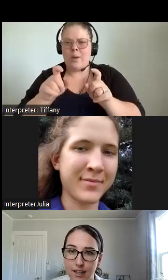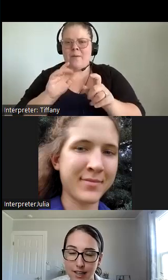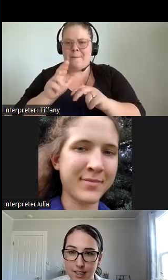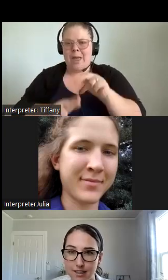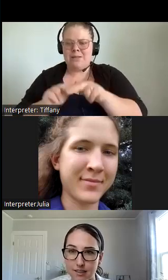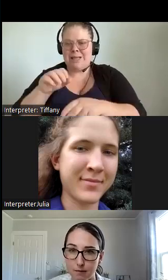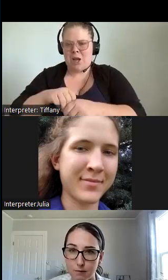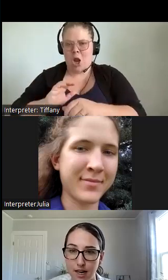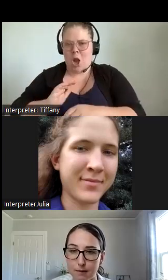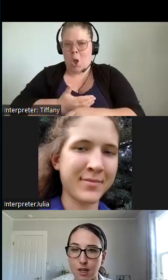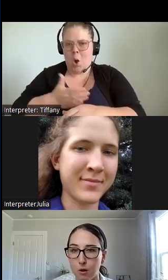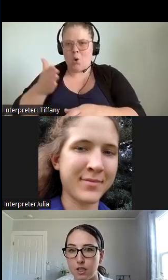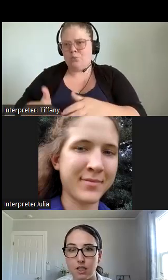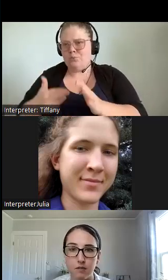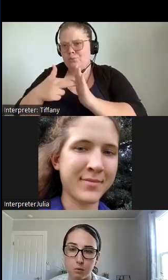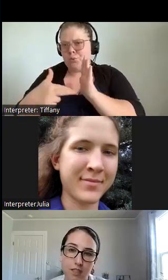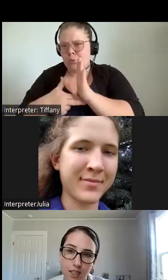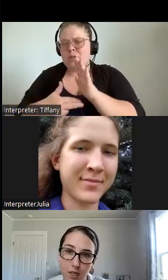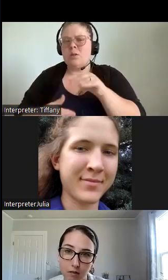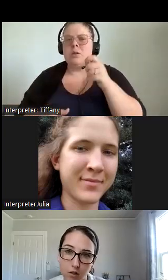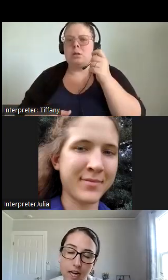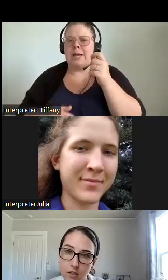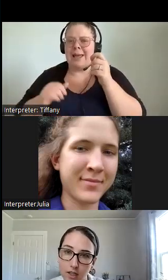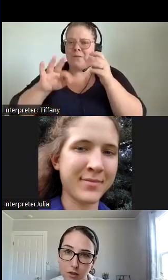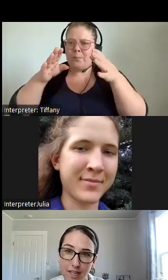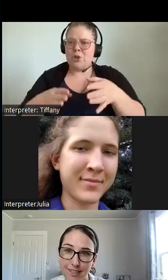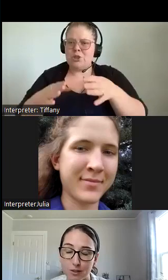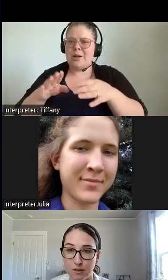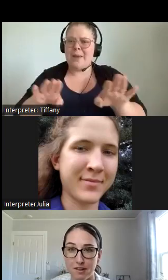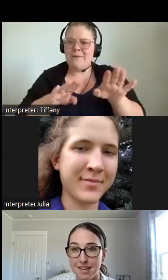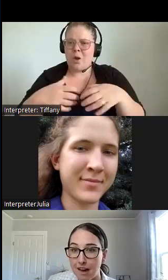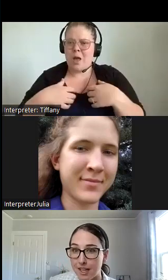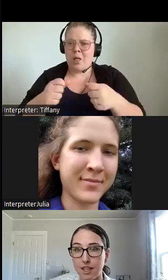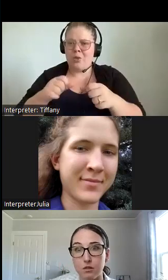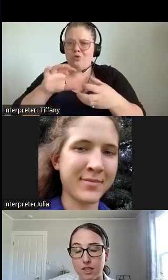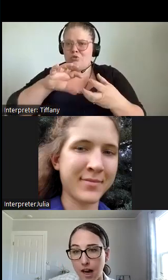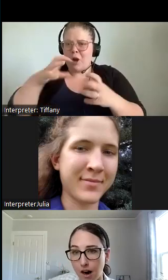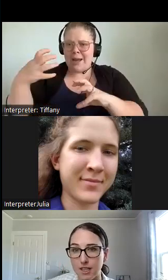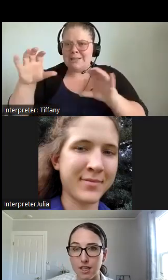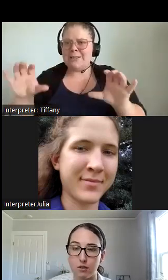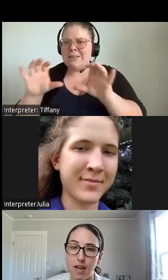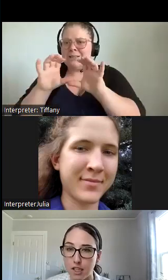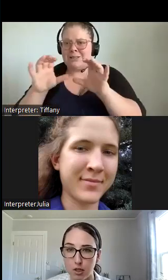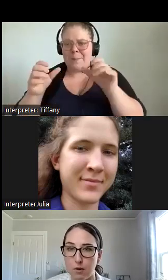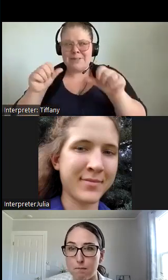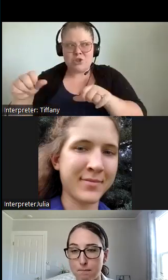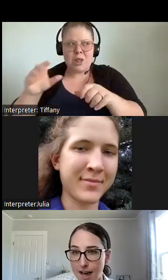is recognizing that sometimes when an individual is in a behavioral health crisis or navigating losing housing